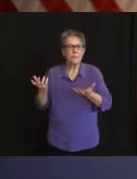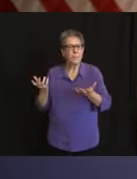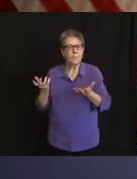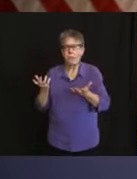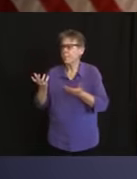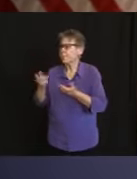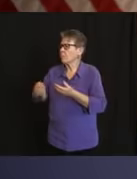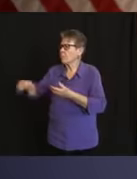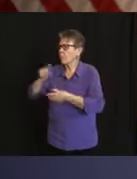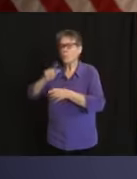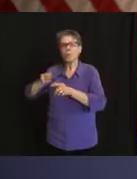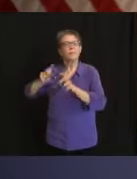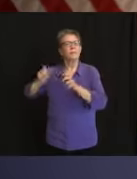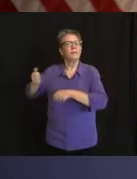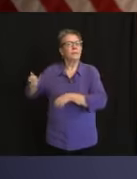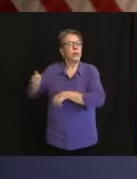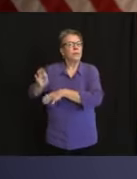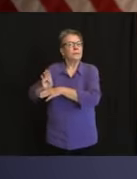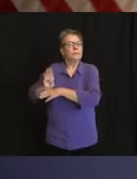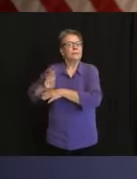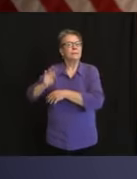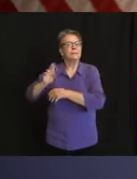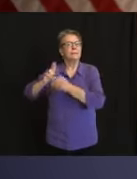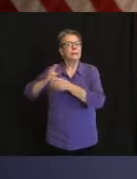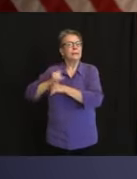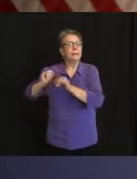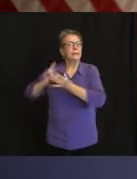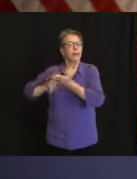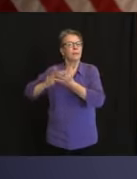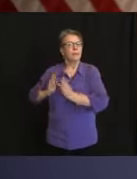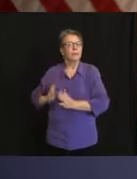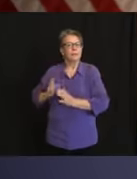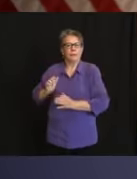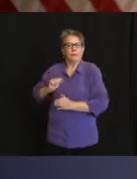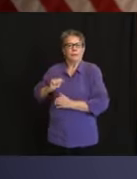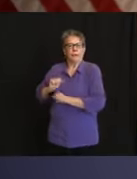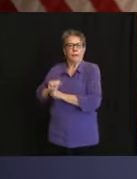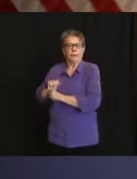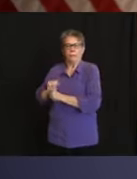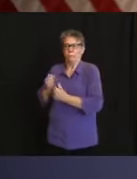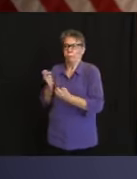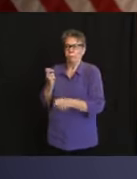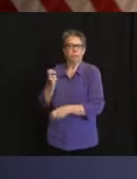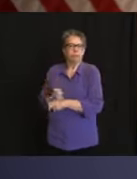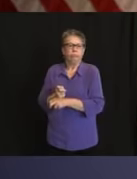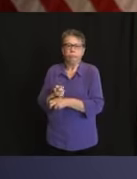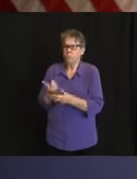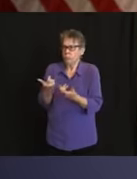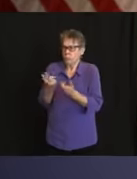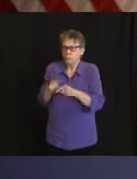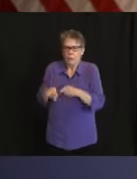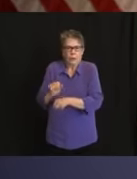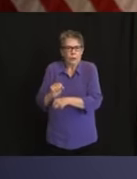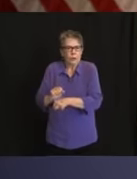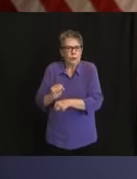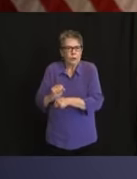We'll get you the answer, Luis. Yeah, I don't know. I'm not sure I understand why, but that is a particular challenge for the system as opposed